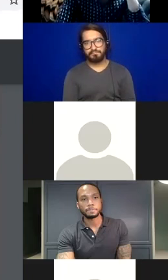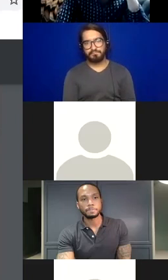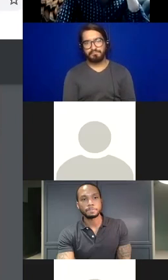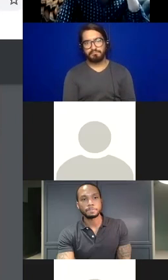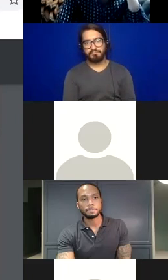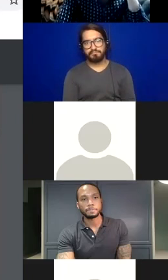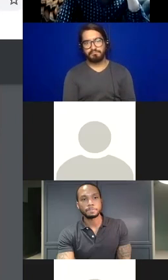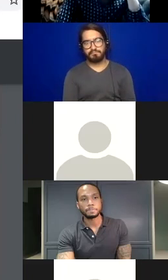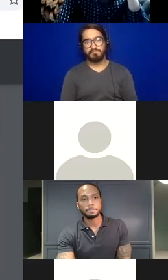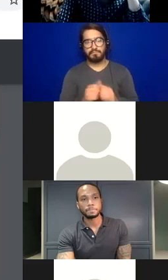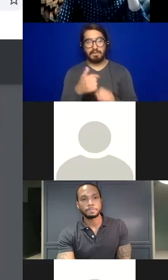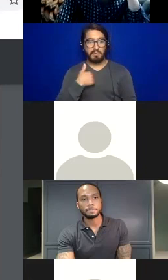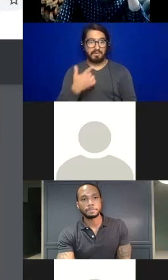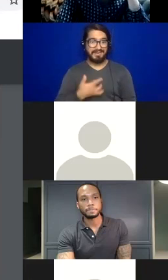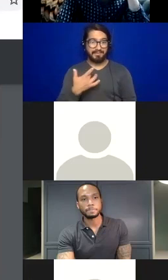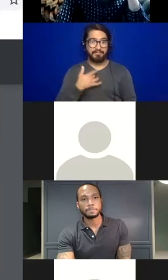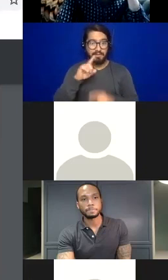How do I feel when I'm most alive?